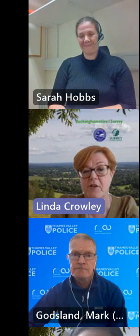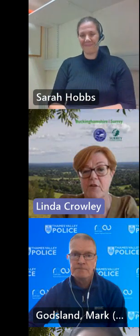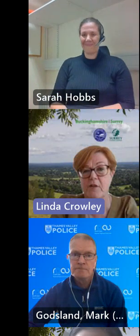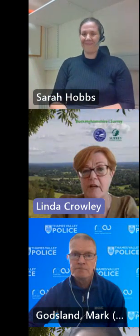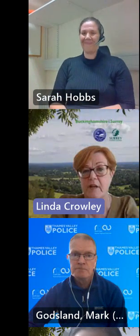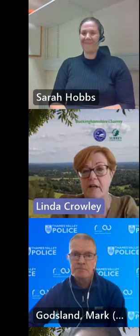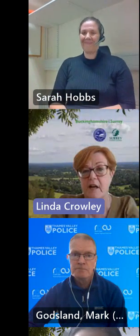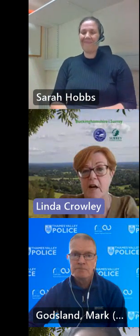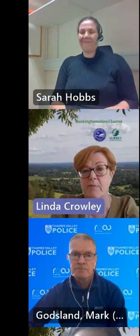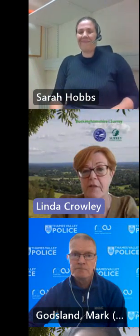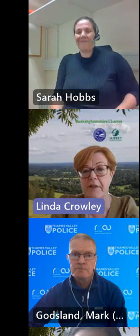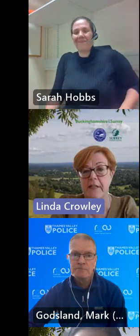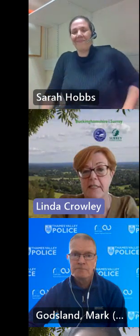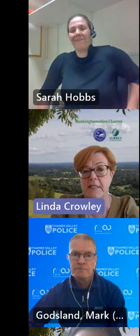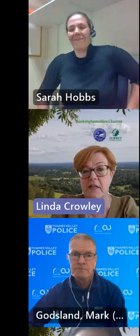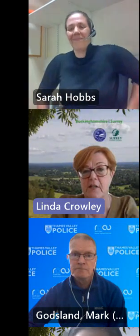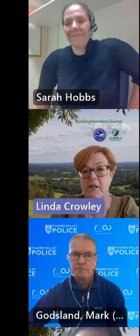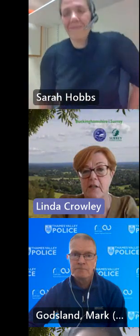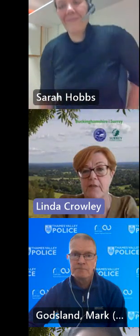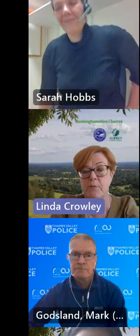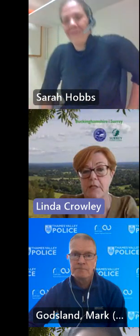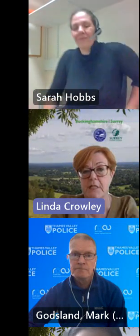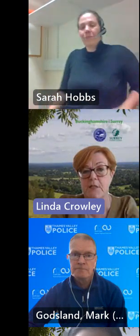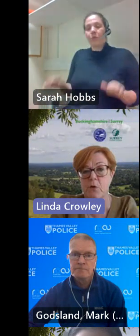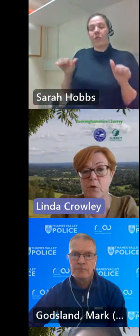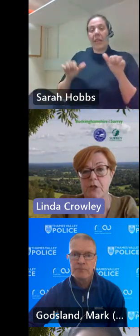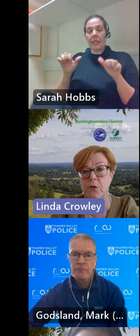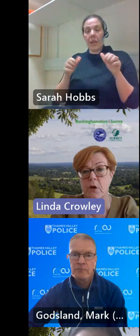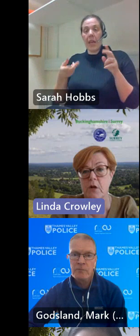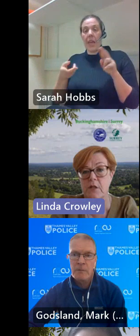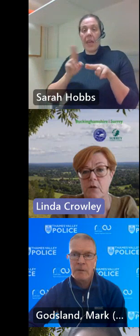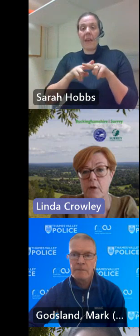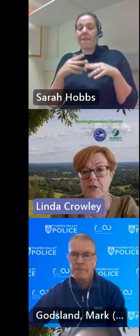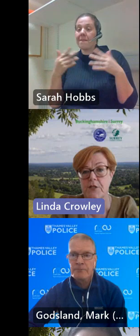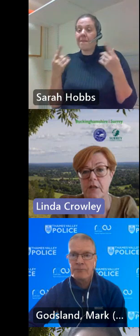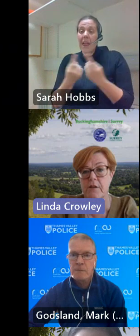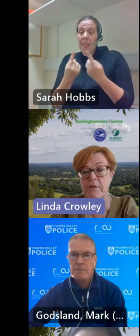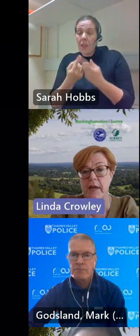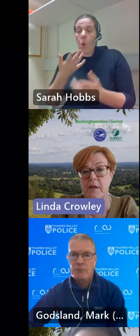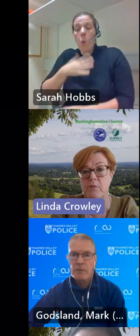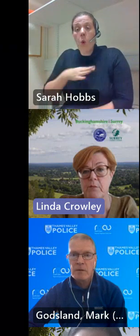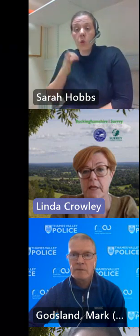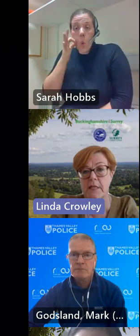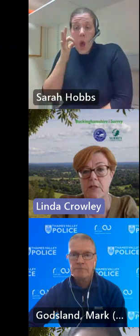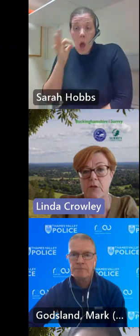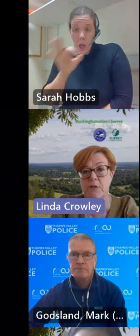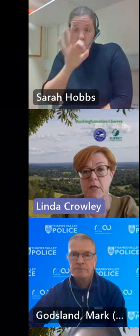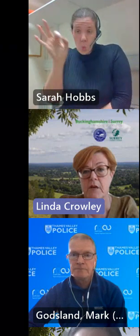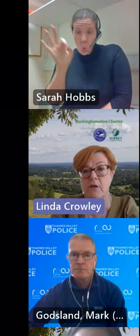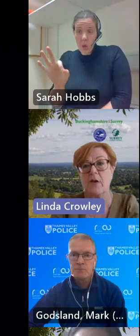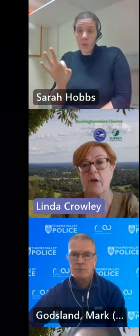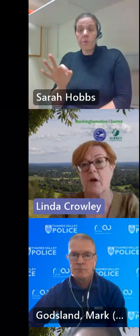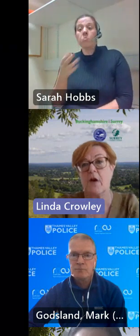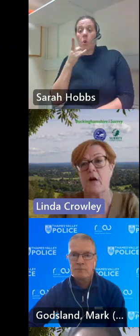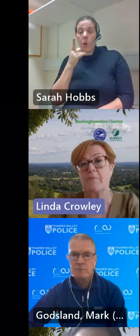Yes, so I think Natalie is going to, if anybody does want to ask a question, then please do